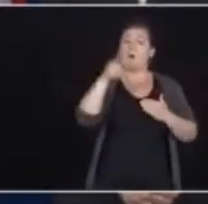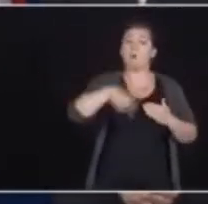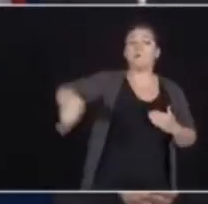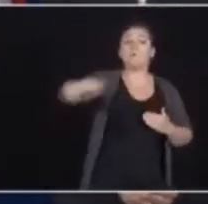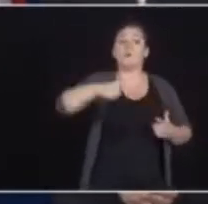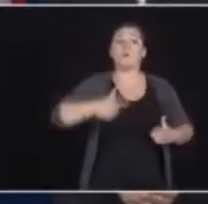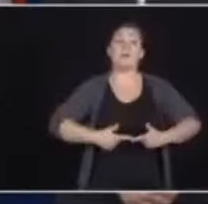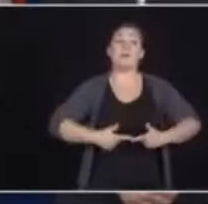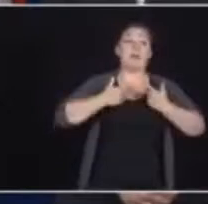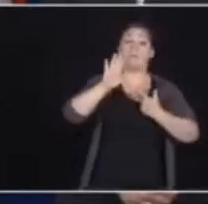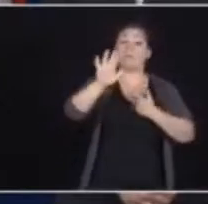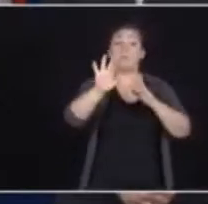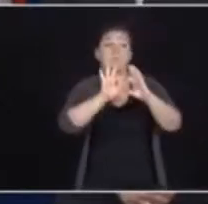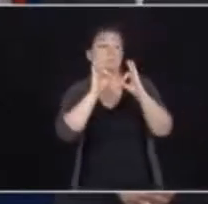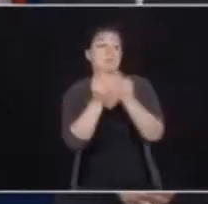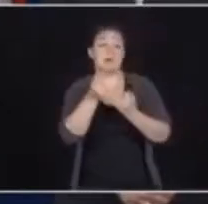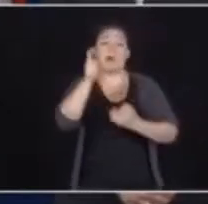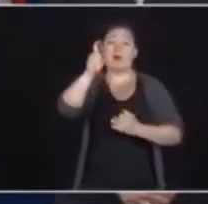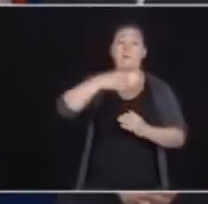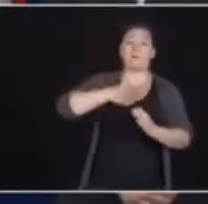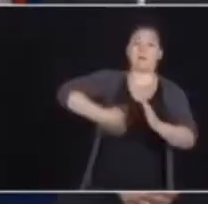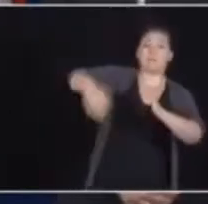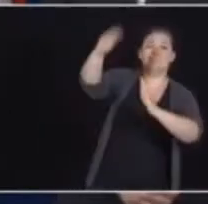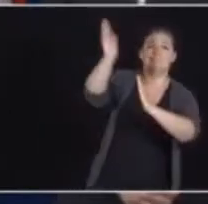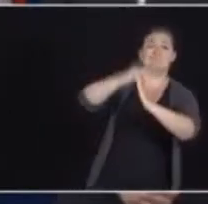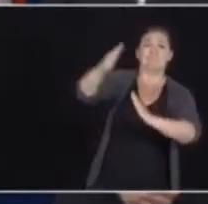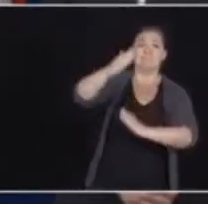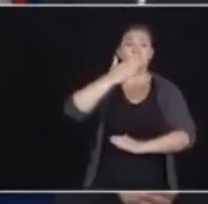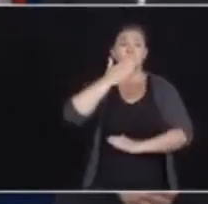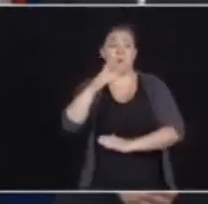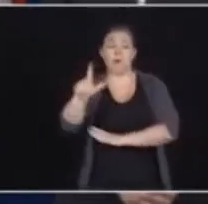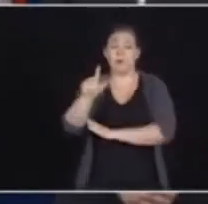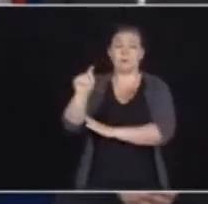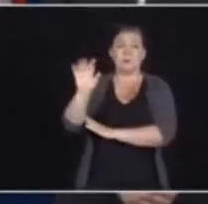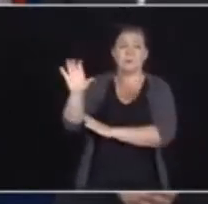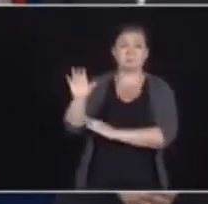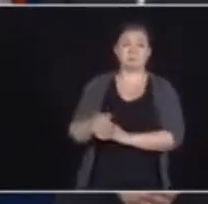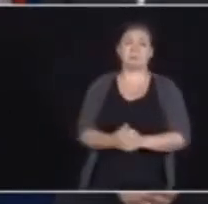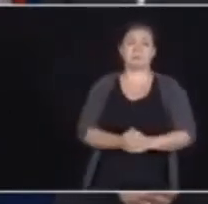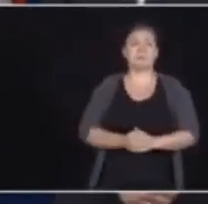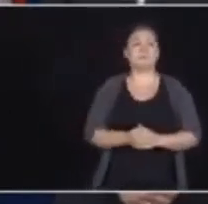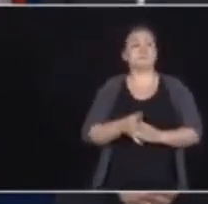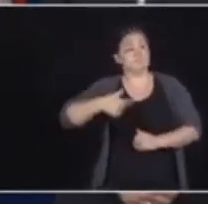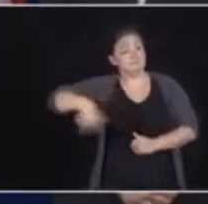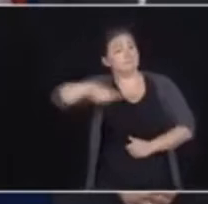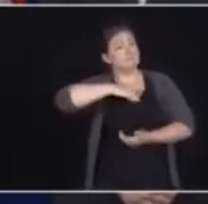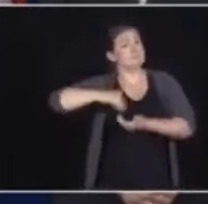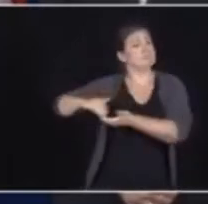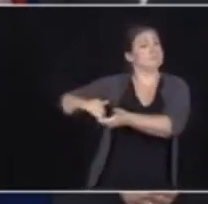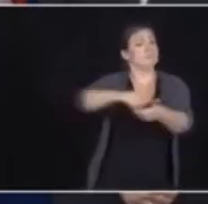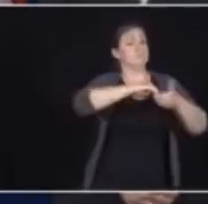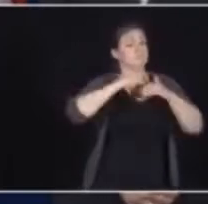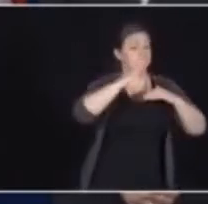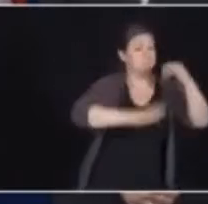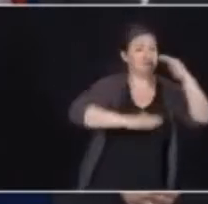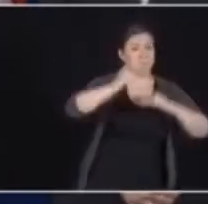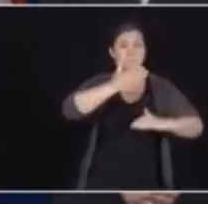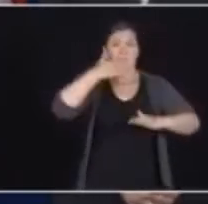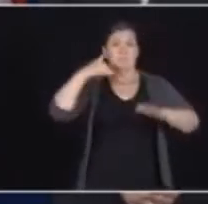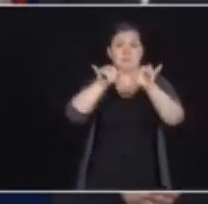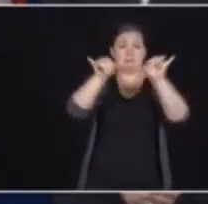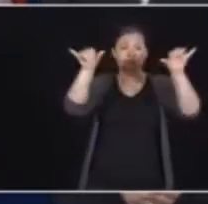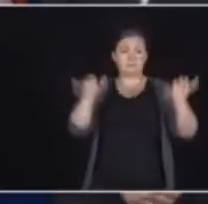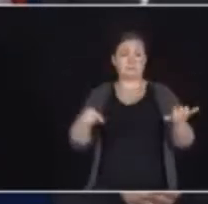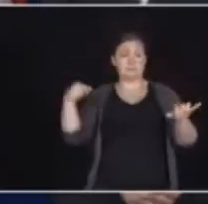to top-notch long-term care. My friends, together we will build a better system because our seniors deserve